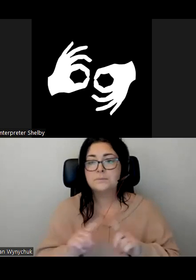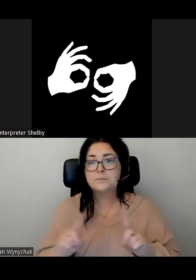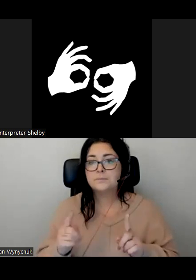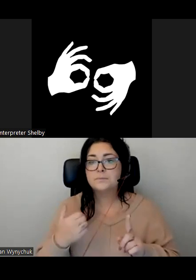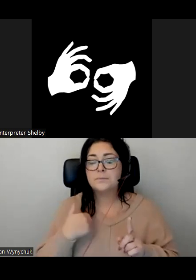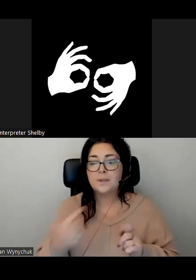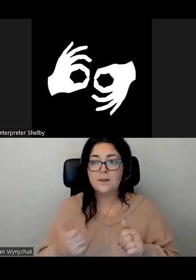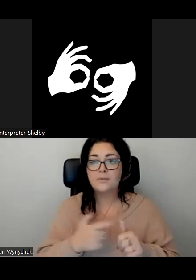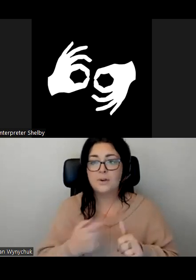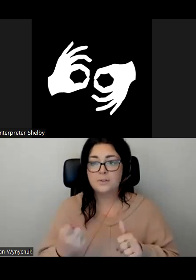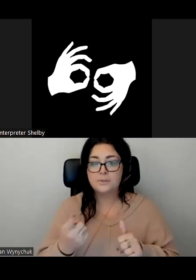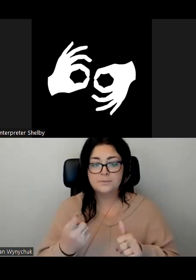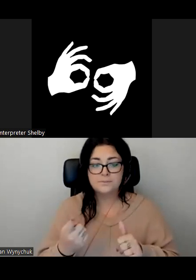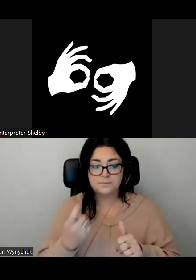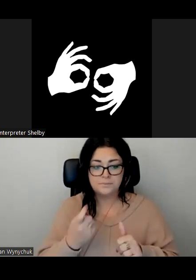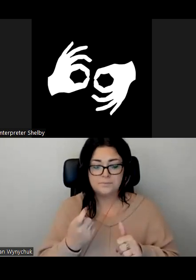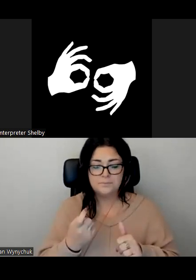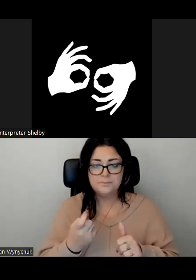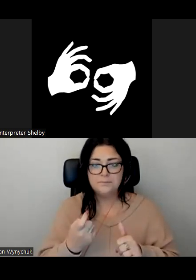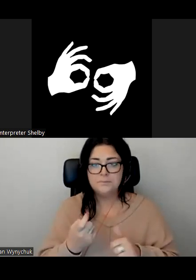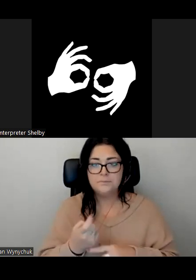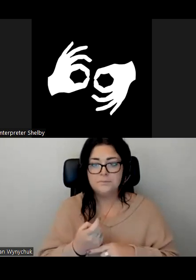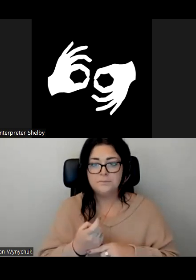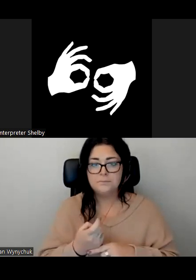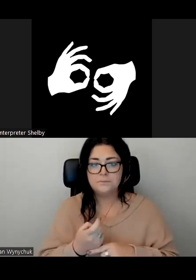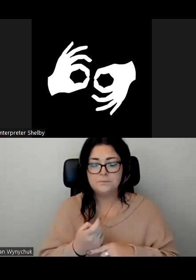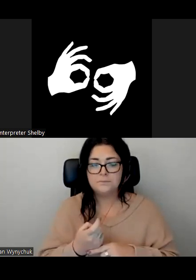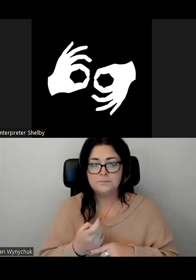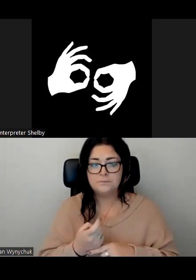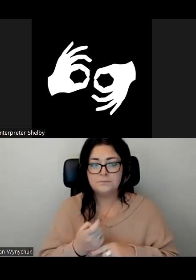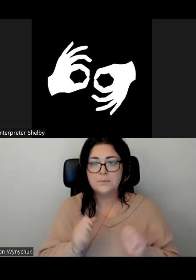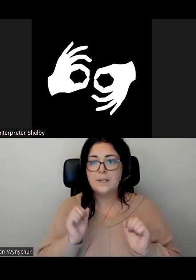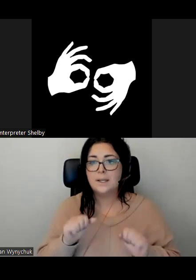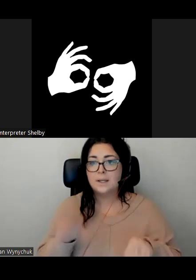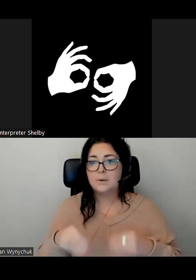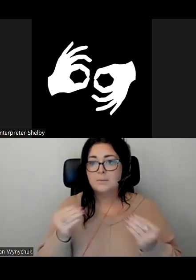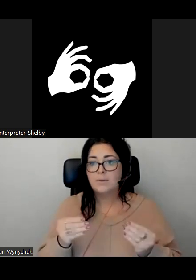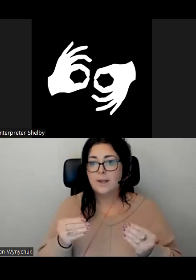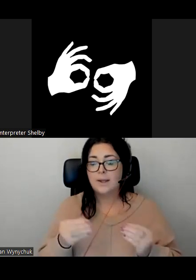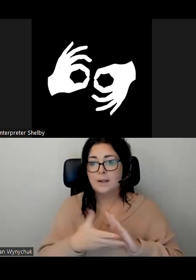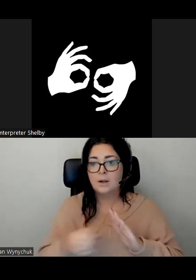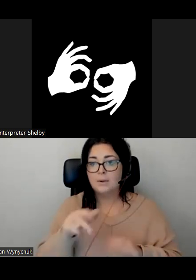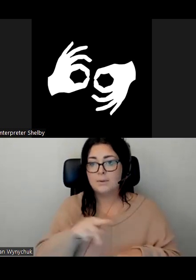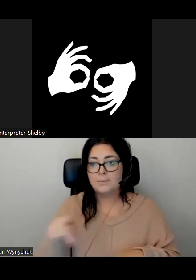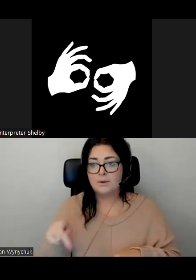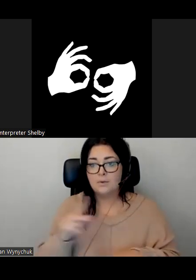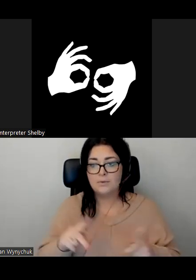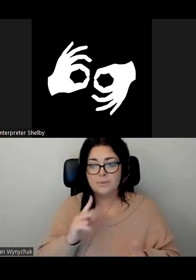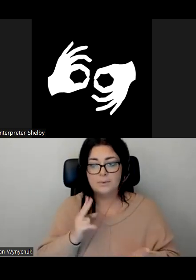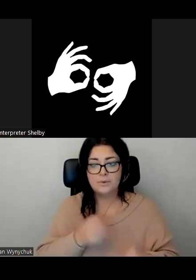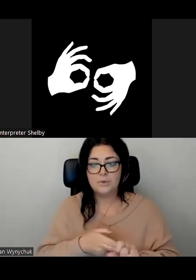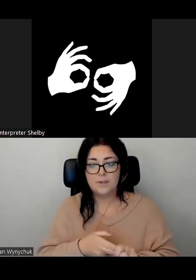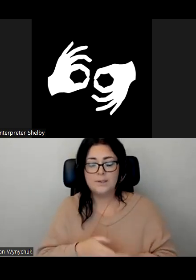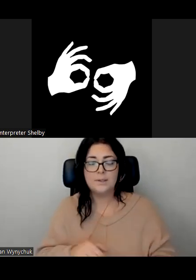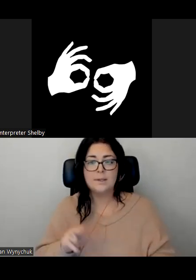very first question that said, will we be able to provide a copy of the PowerPoint afterwards to everybody that joined today?